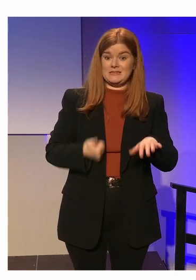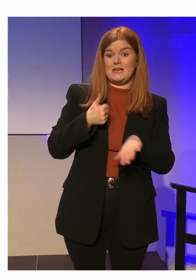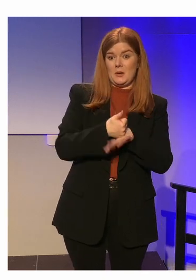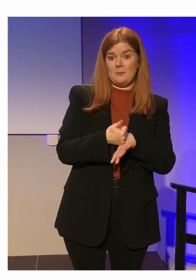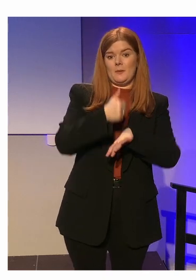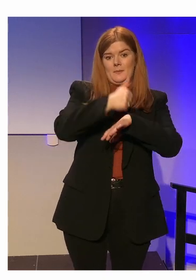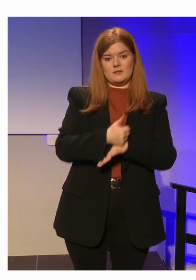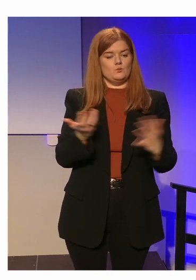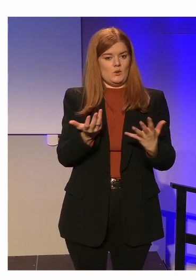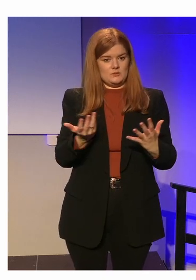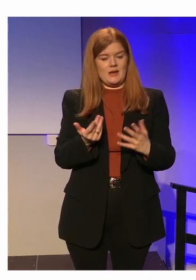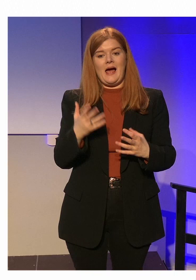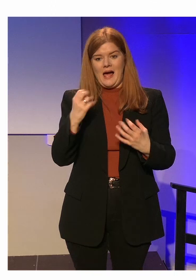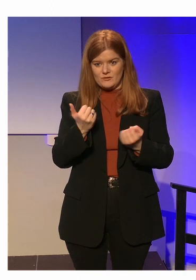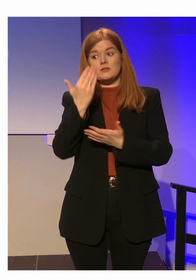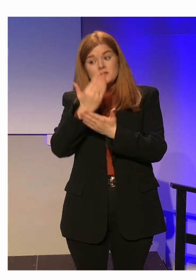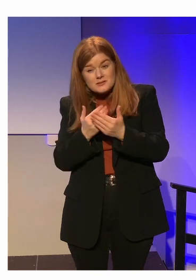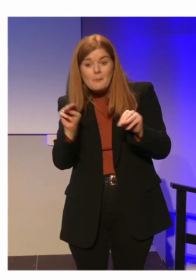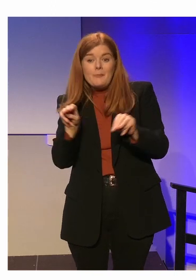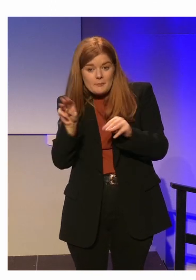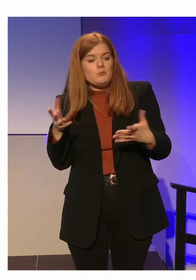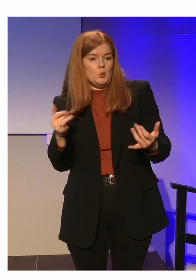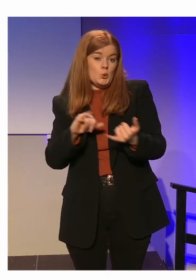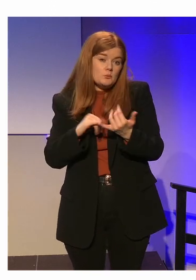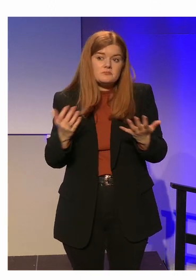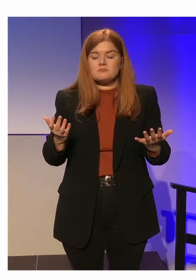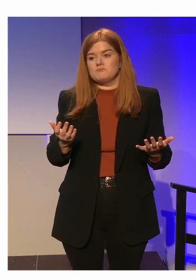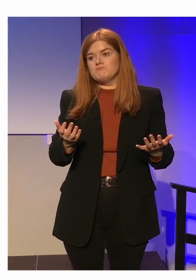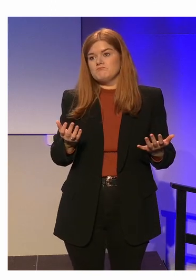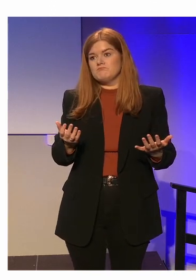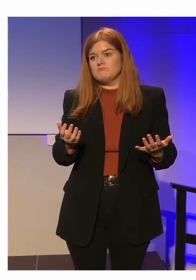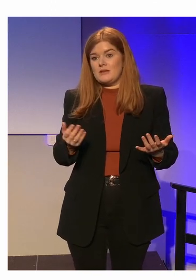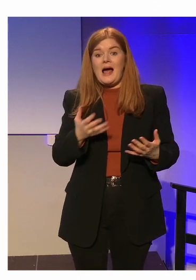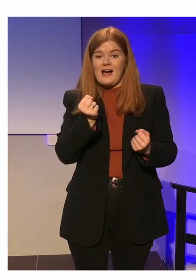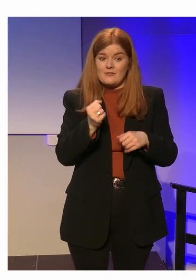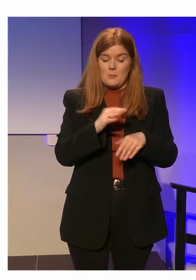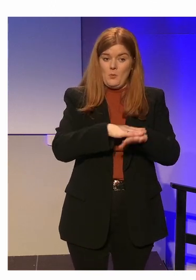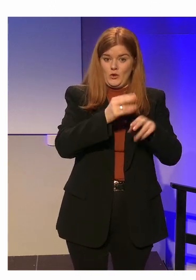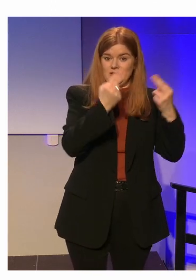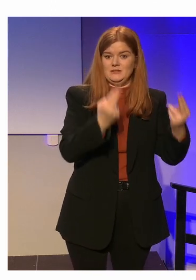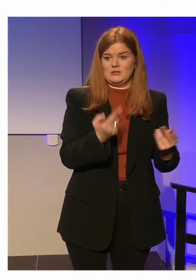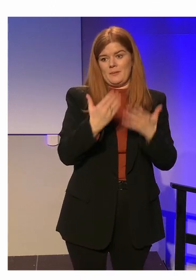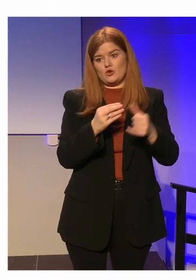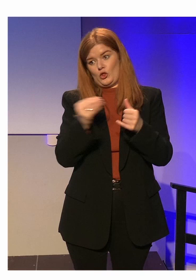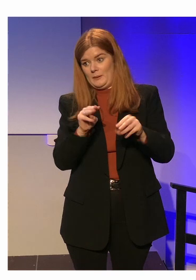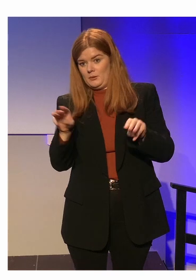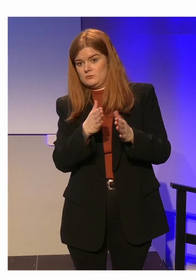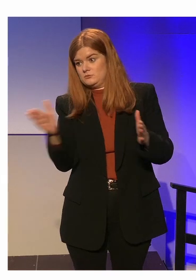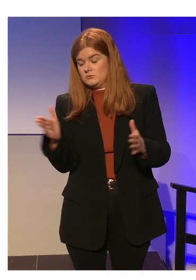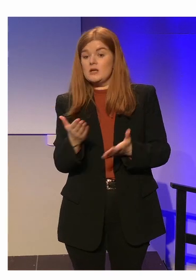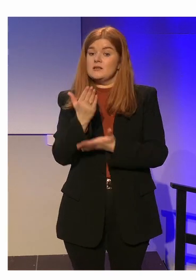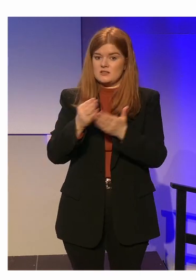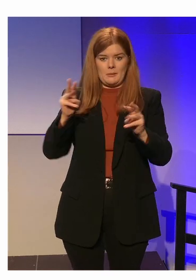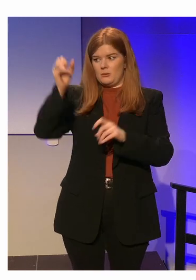on the premise that there are some people who will have more needs. There are some people who are